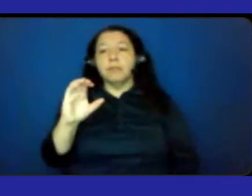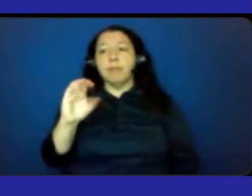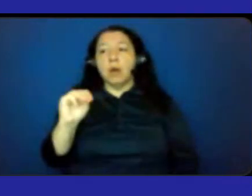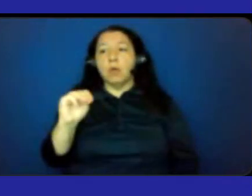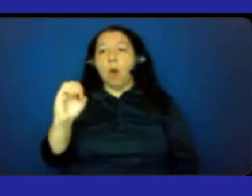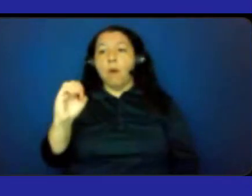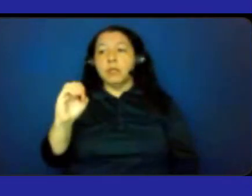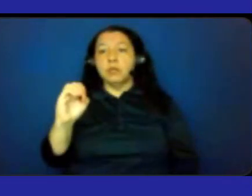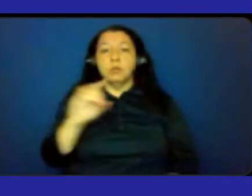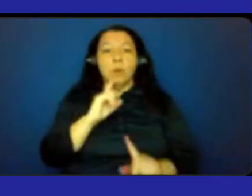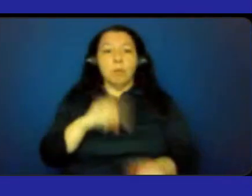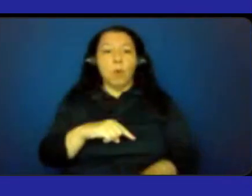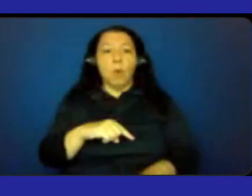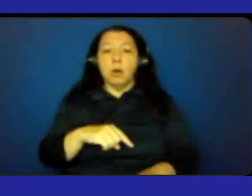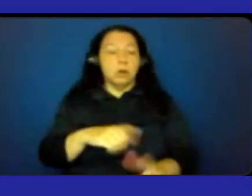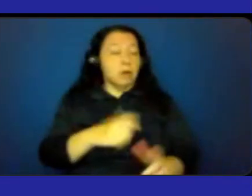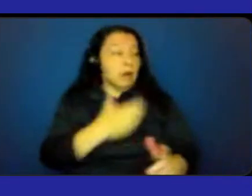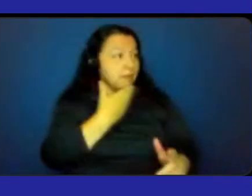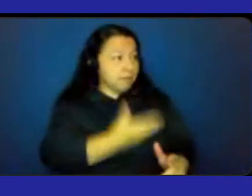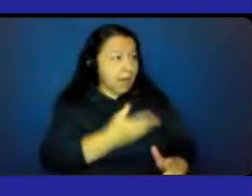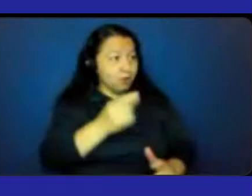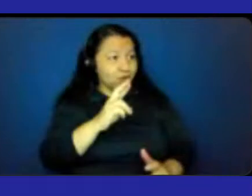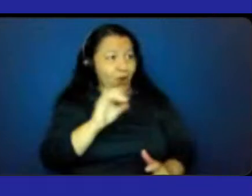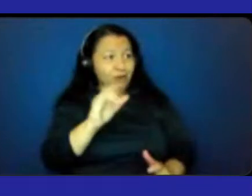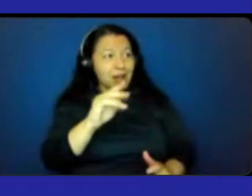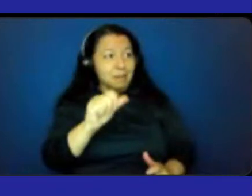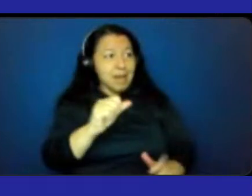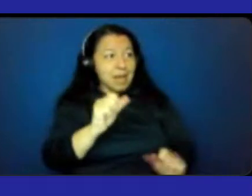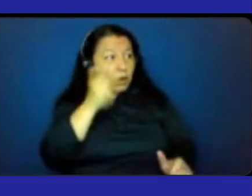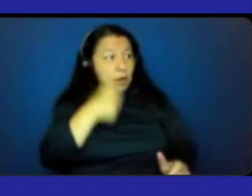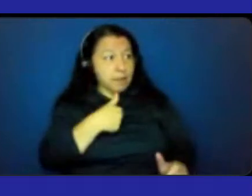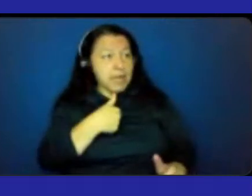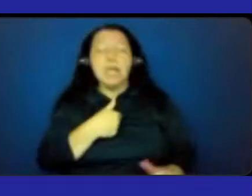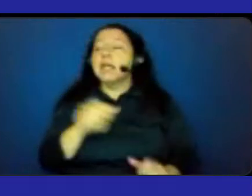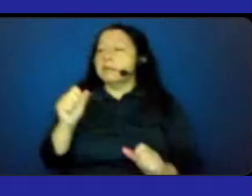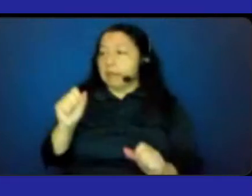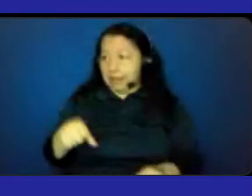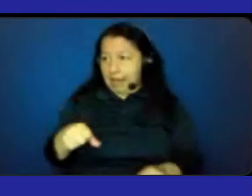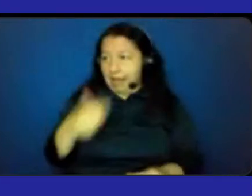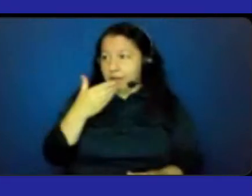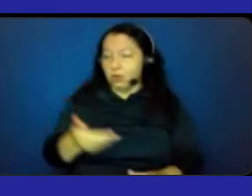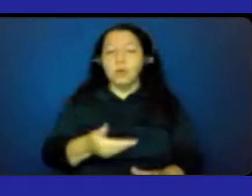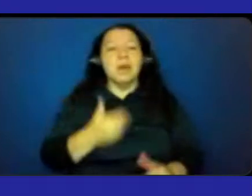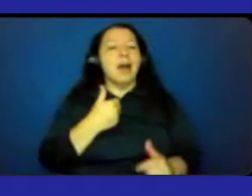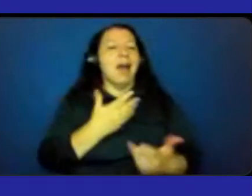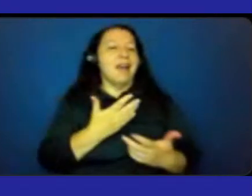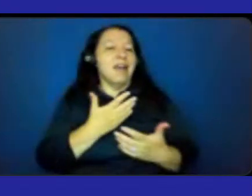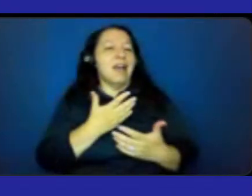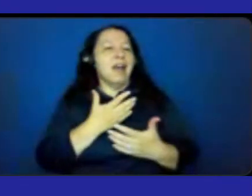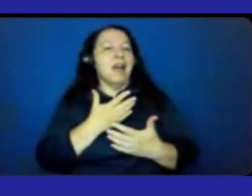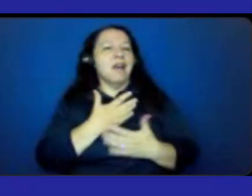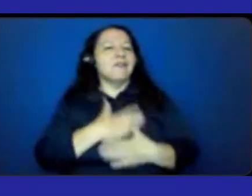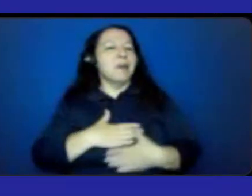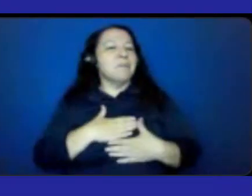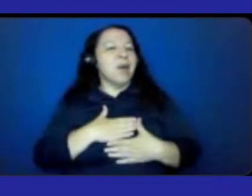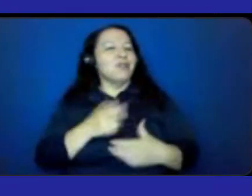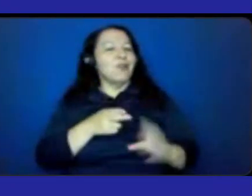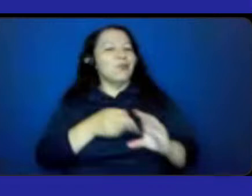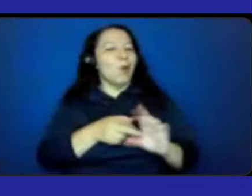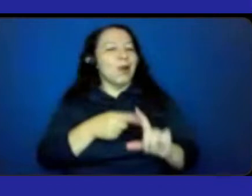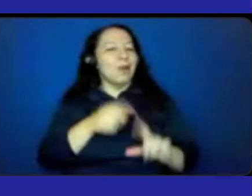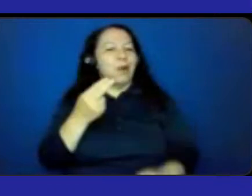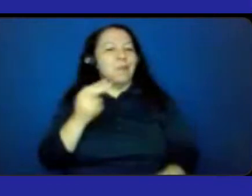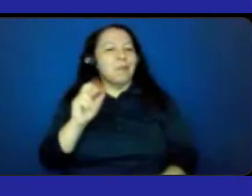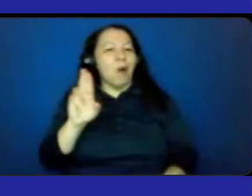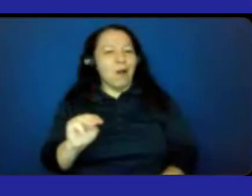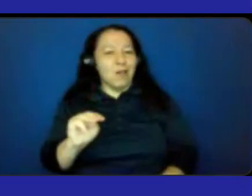Calamia. Can you hear me? I can. Perfect. I have the pleasure of reporting in from Harlem Hospital today. Sorry I can't